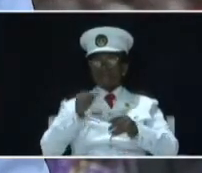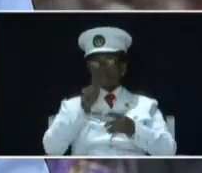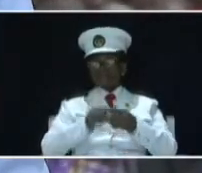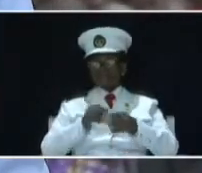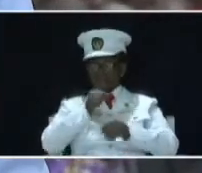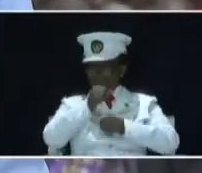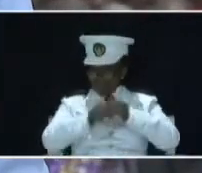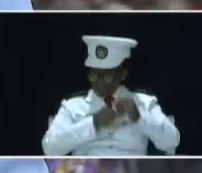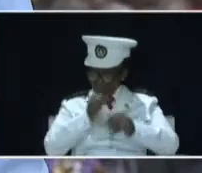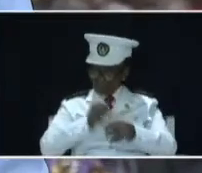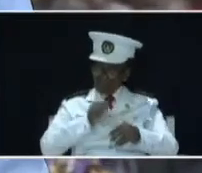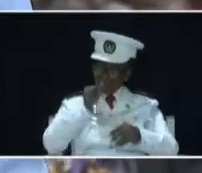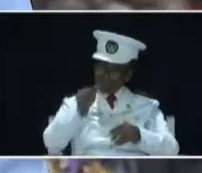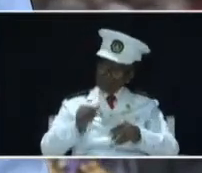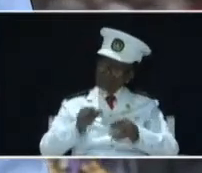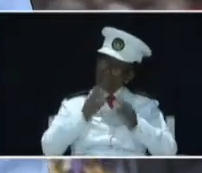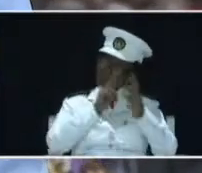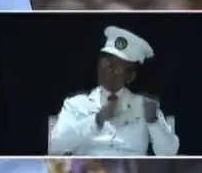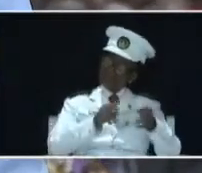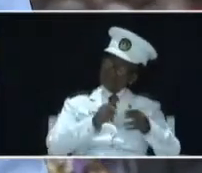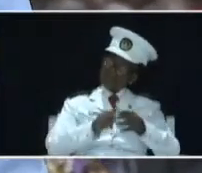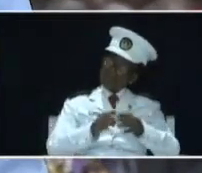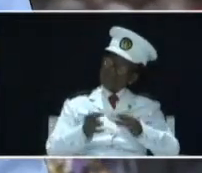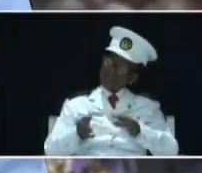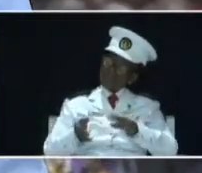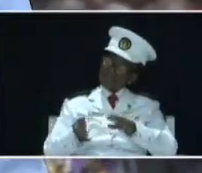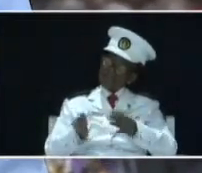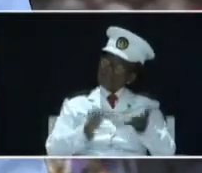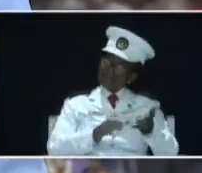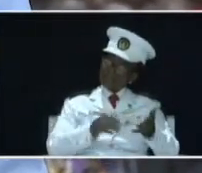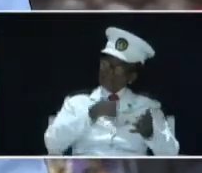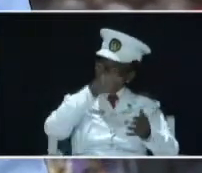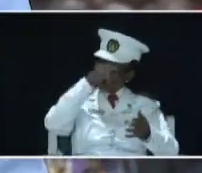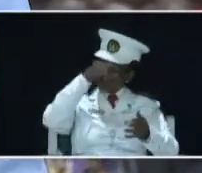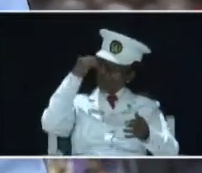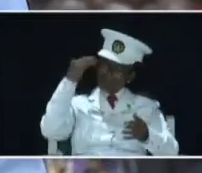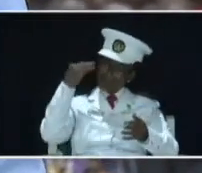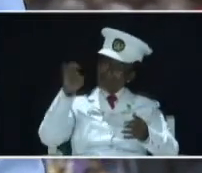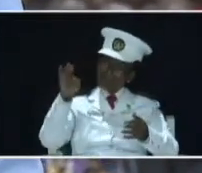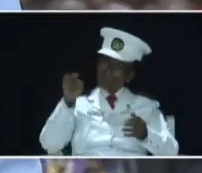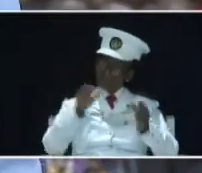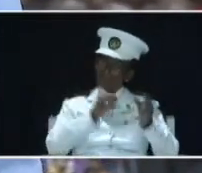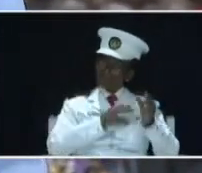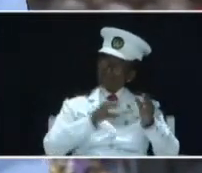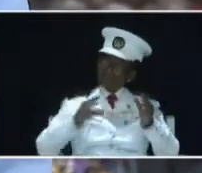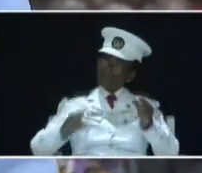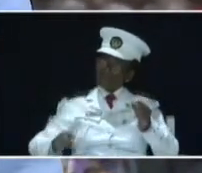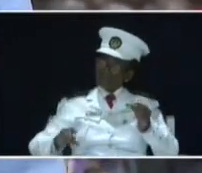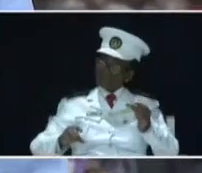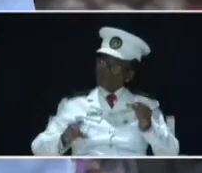die for the cause of Christ. You must be willing to pay the price.